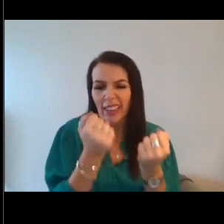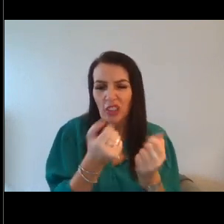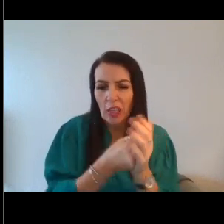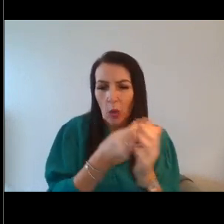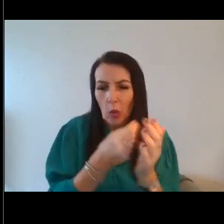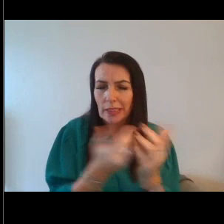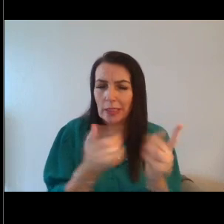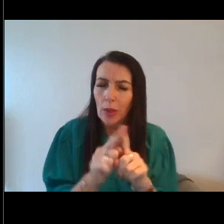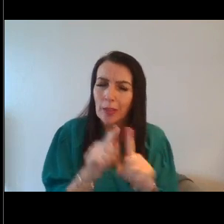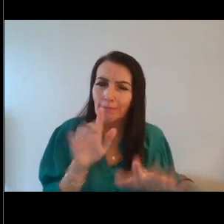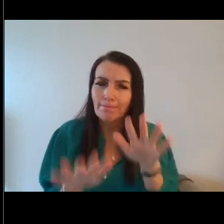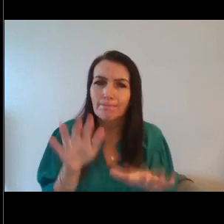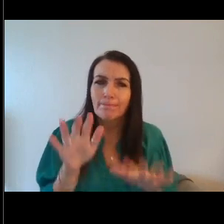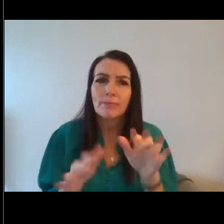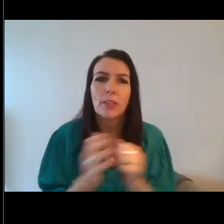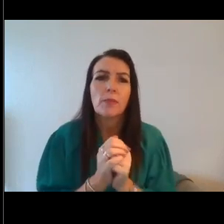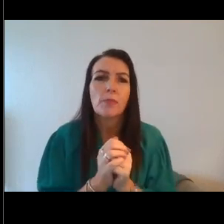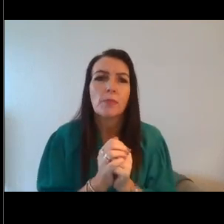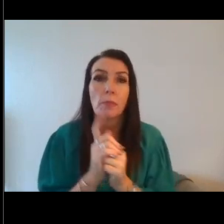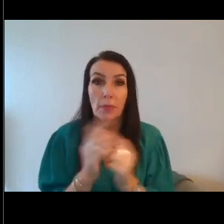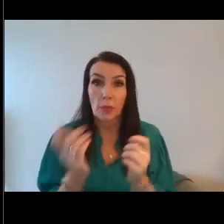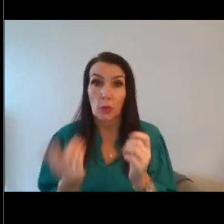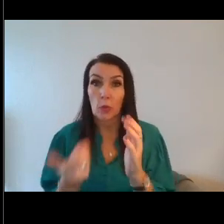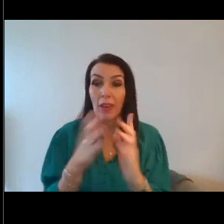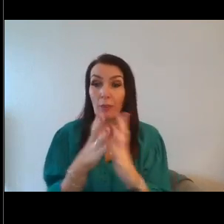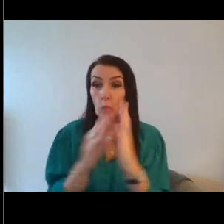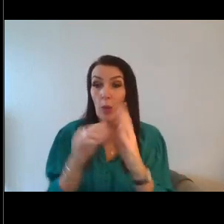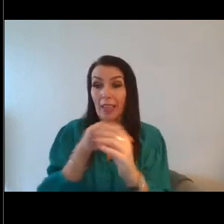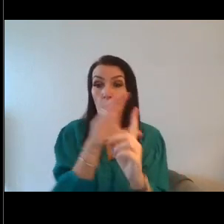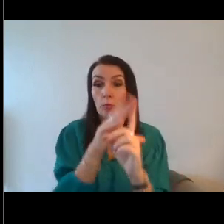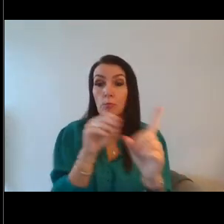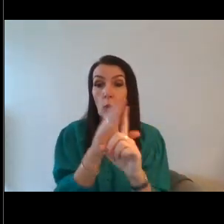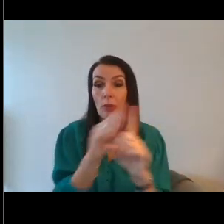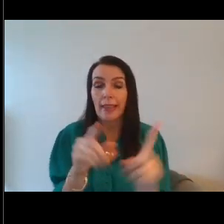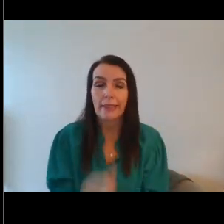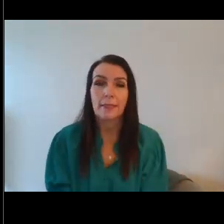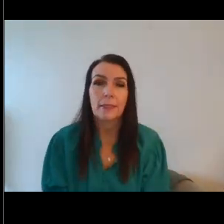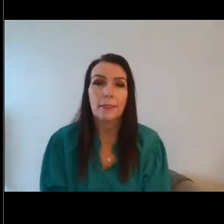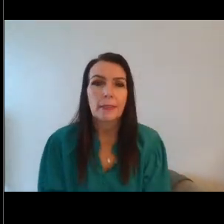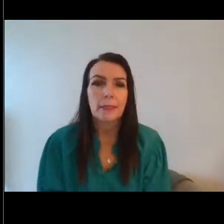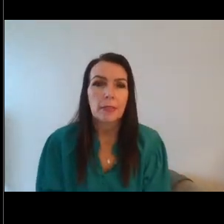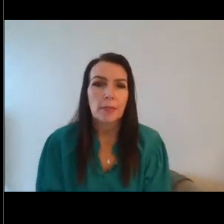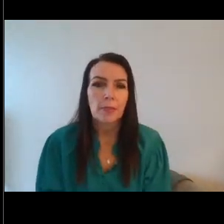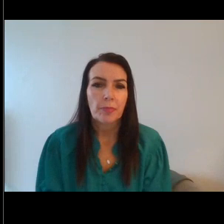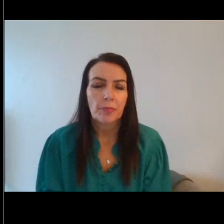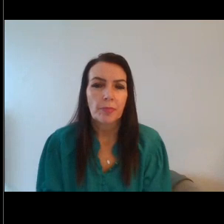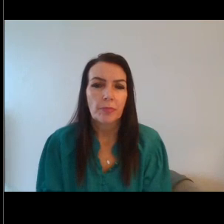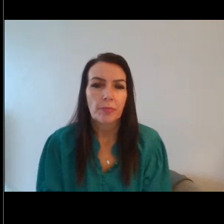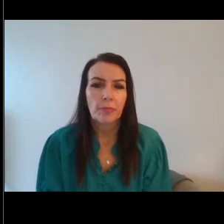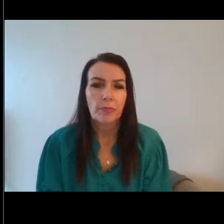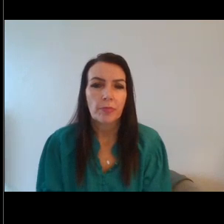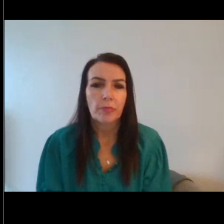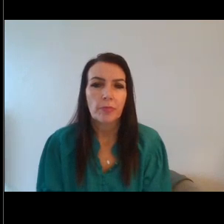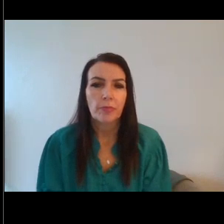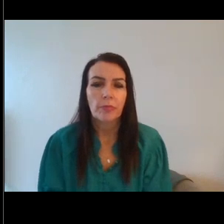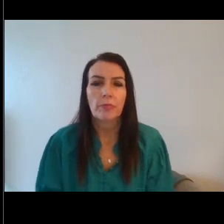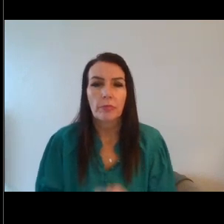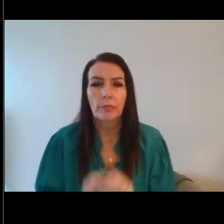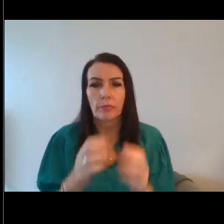time. But that is, again, where modelling comes into this. Moving down to that little cluster in the